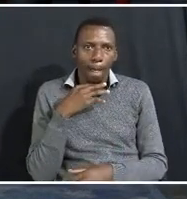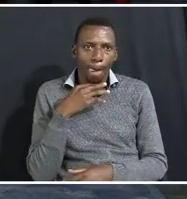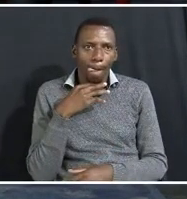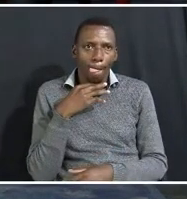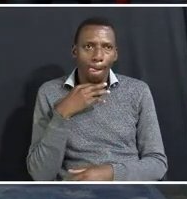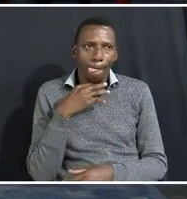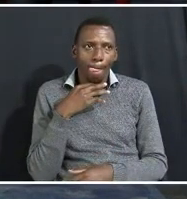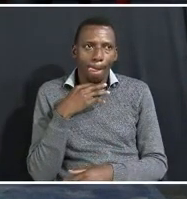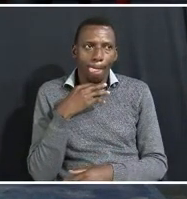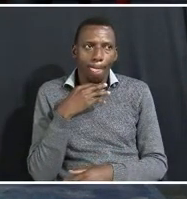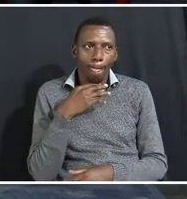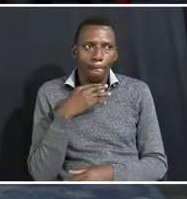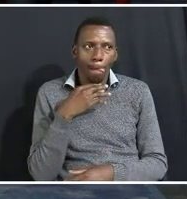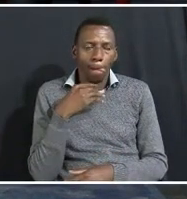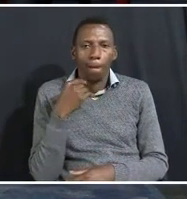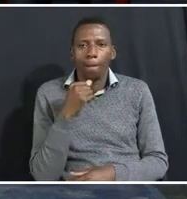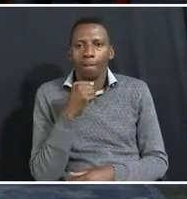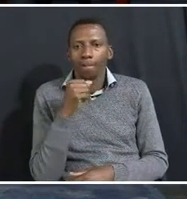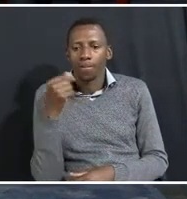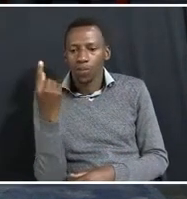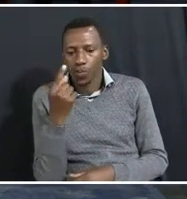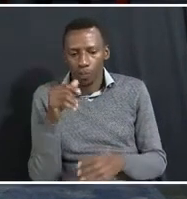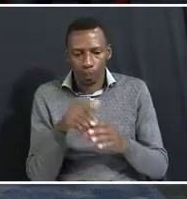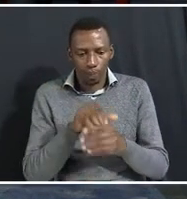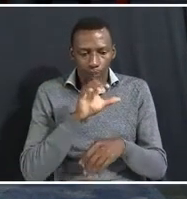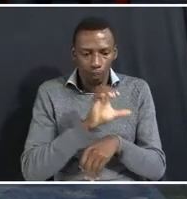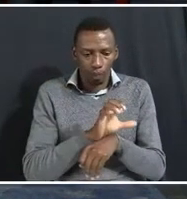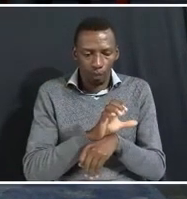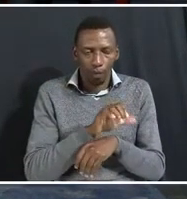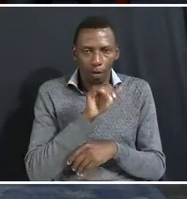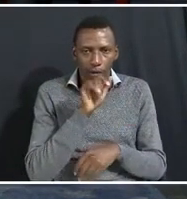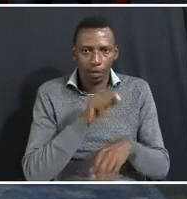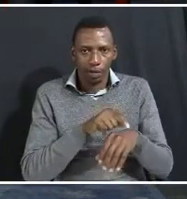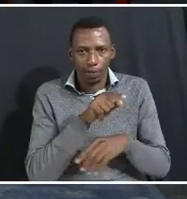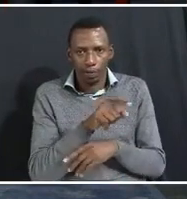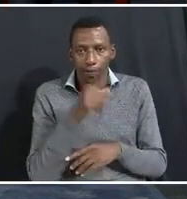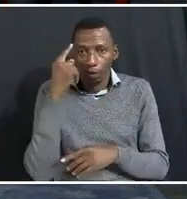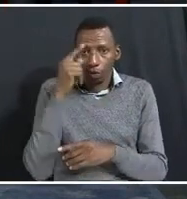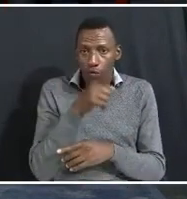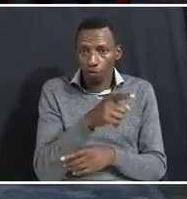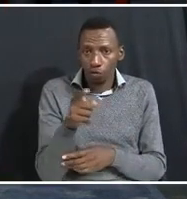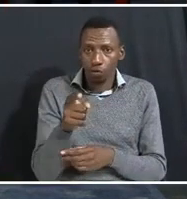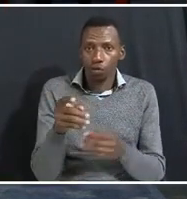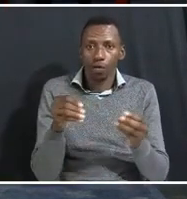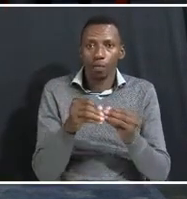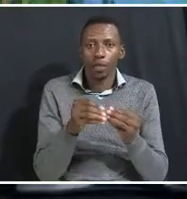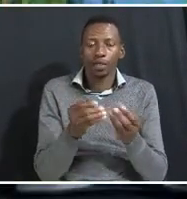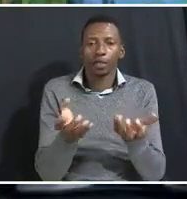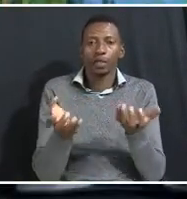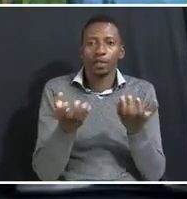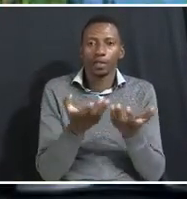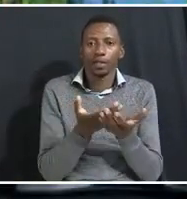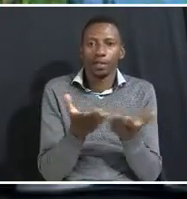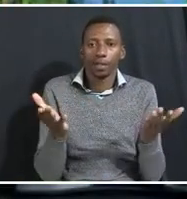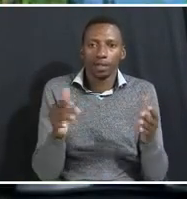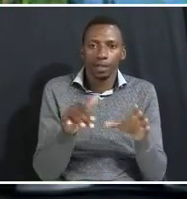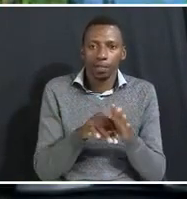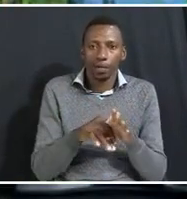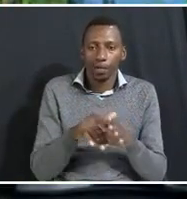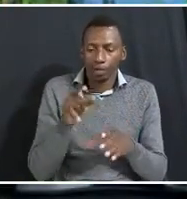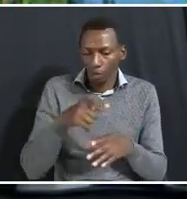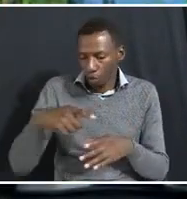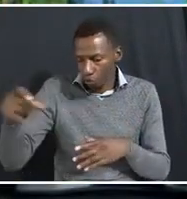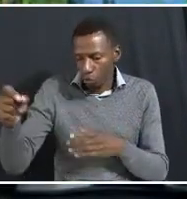it was not only within the church setting at that particular time. For you to meet the needs of these members, you have to reach them where they